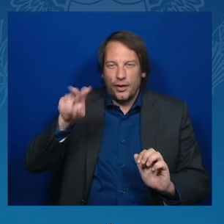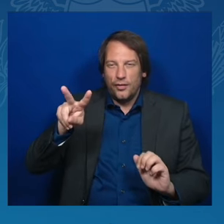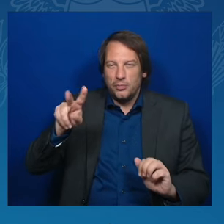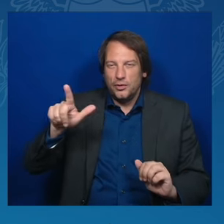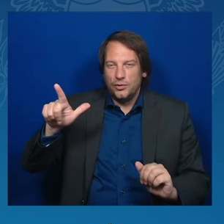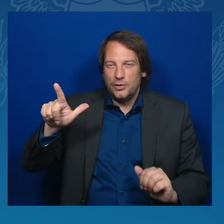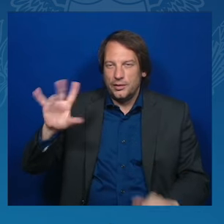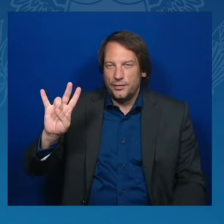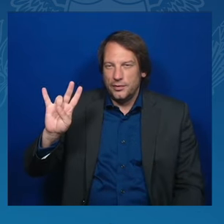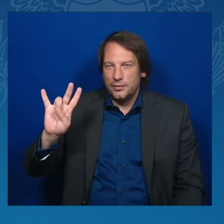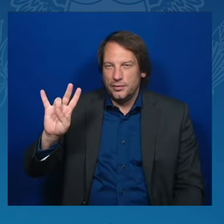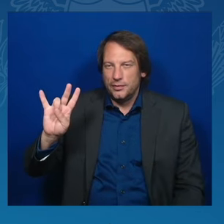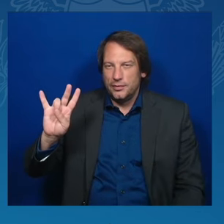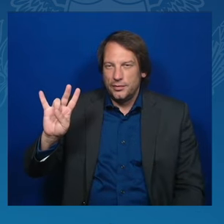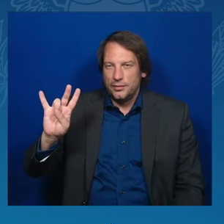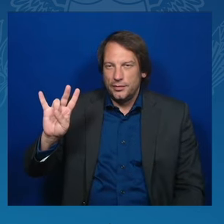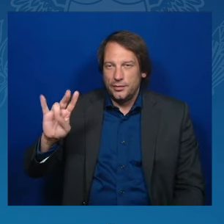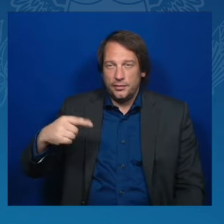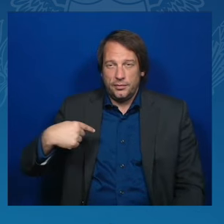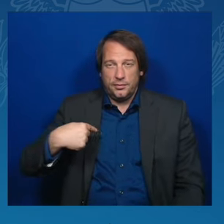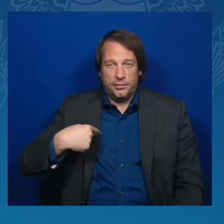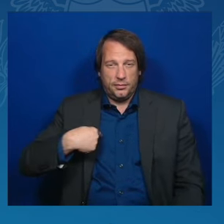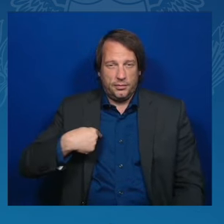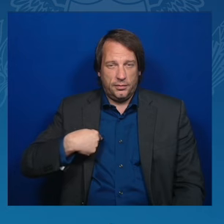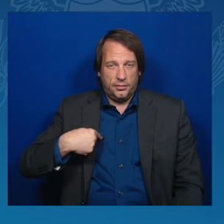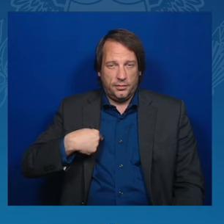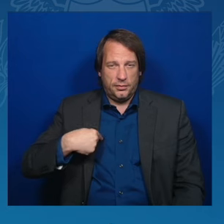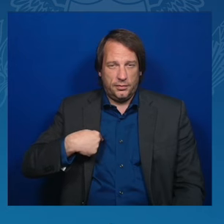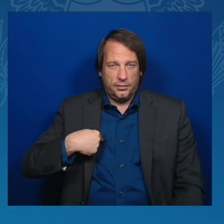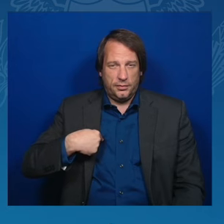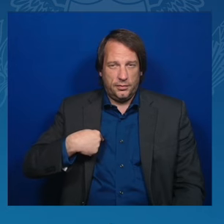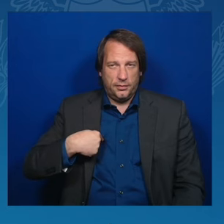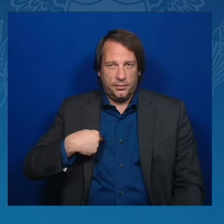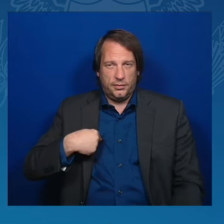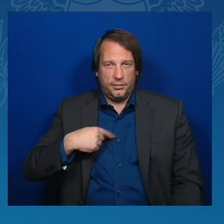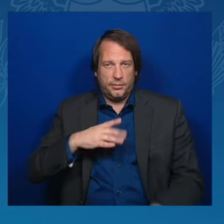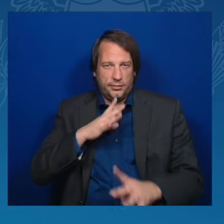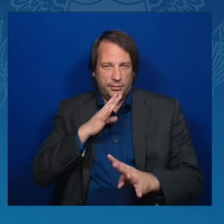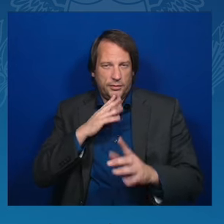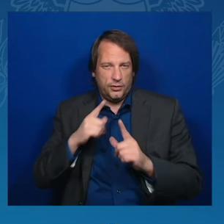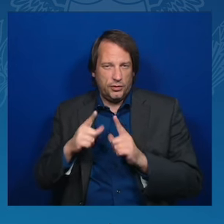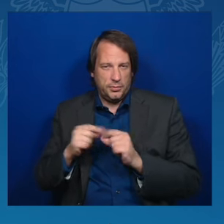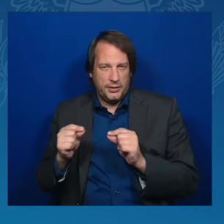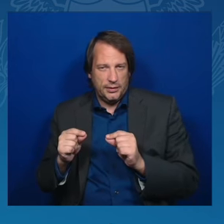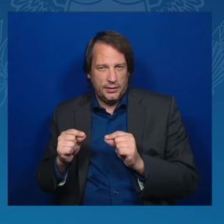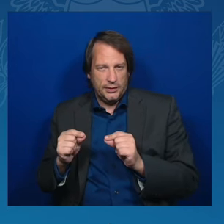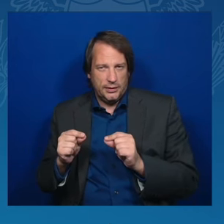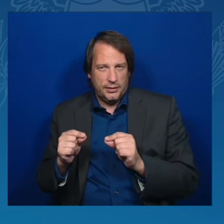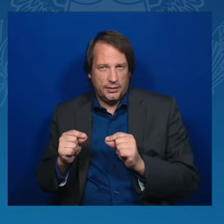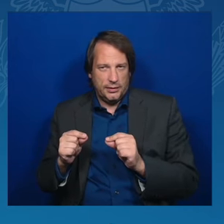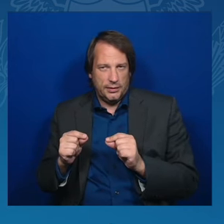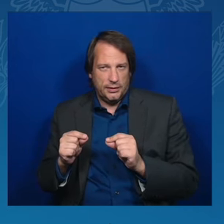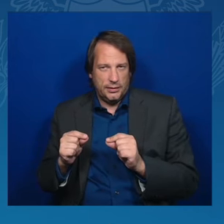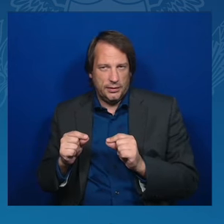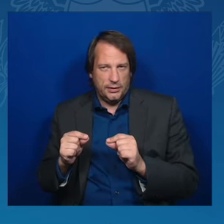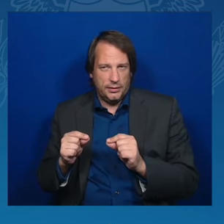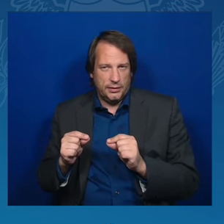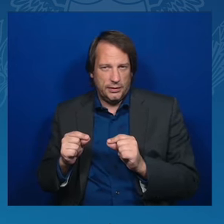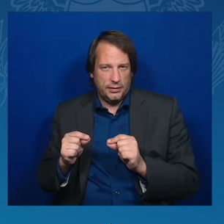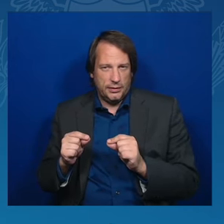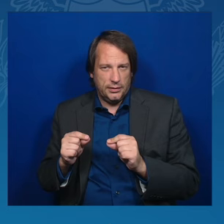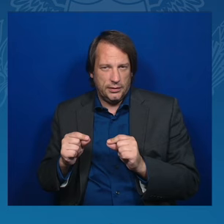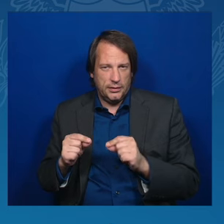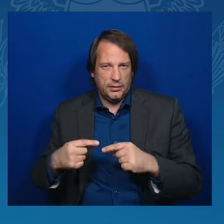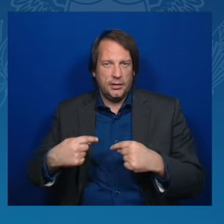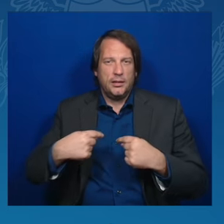sharpens iron, so one person sharpens another. Iron sharpens iron,